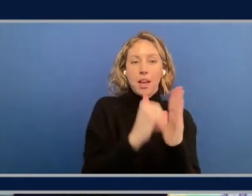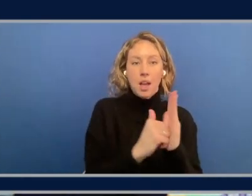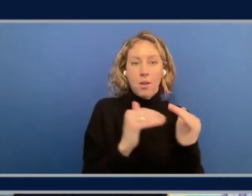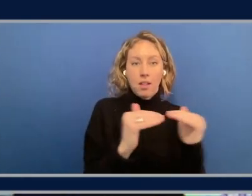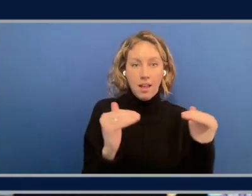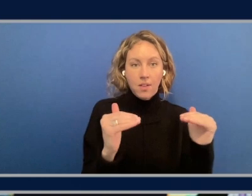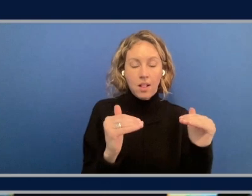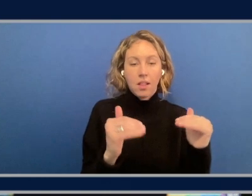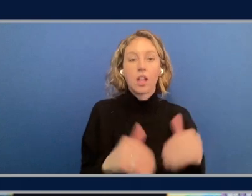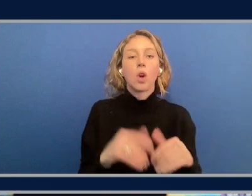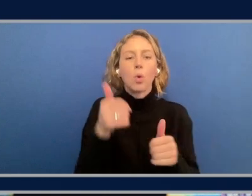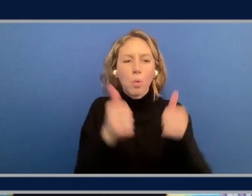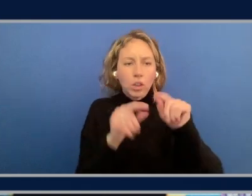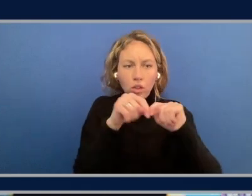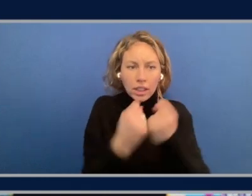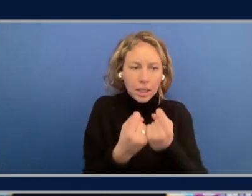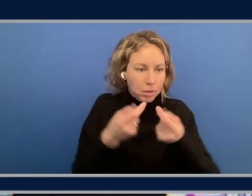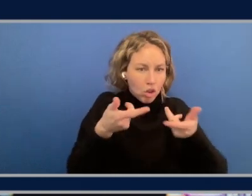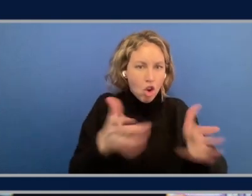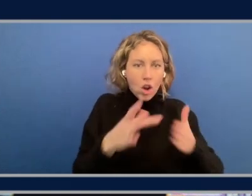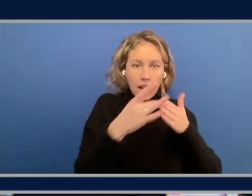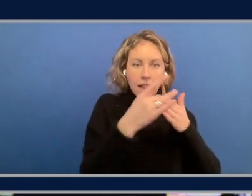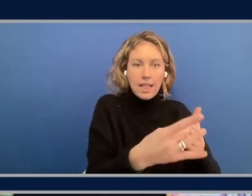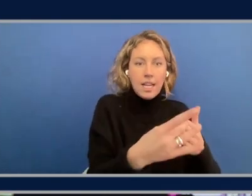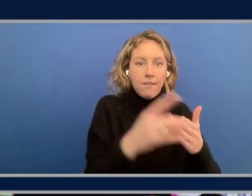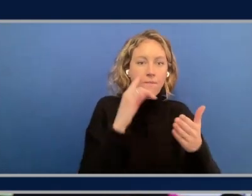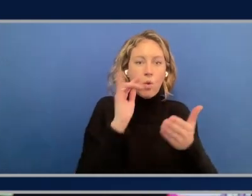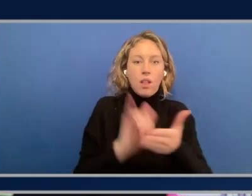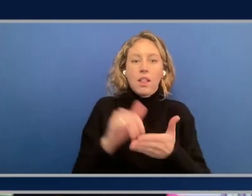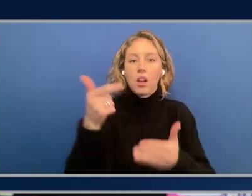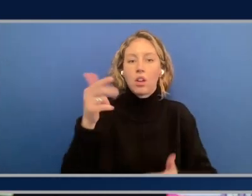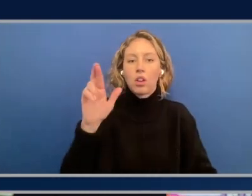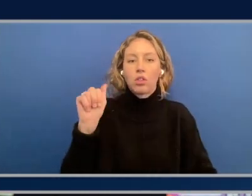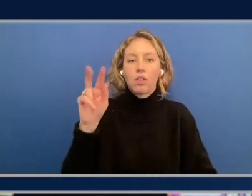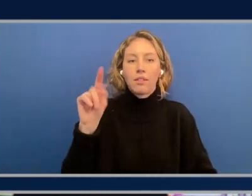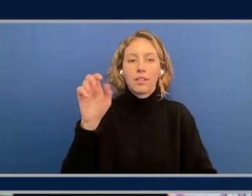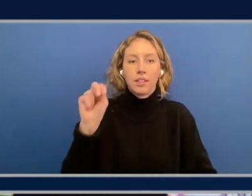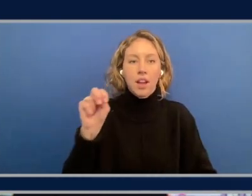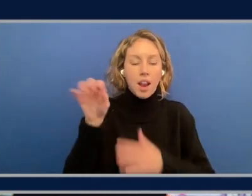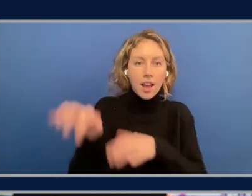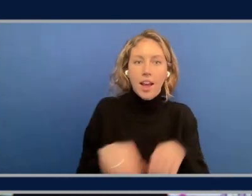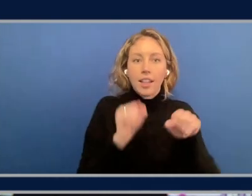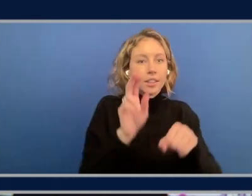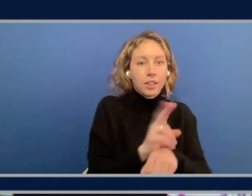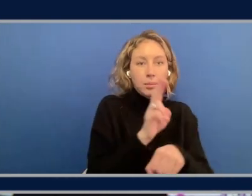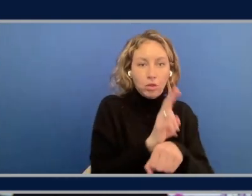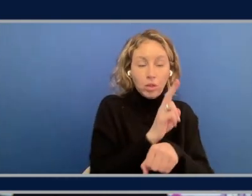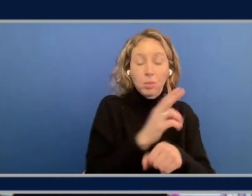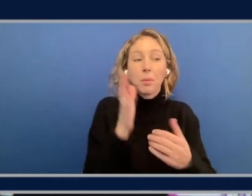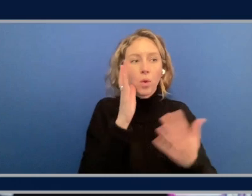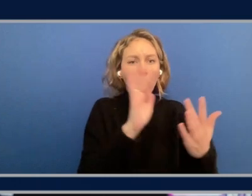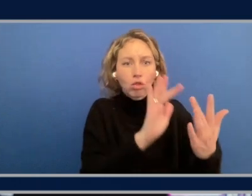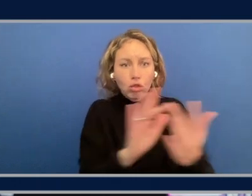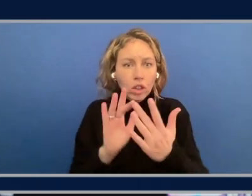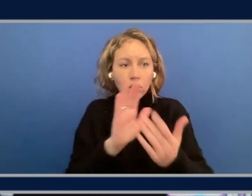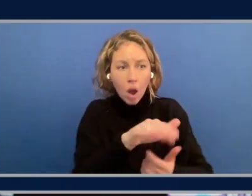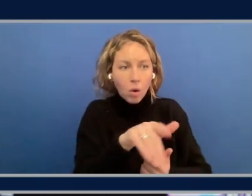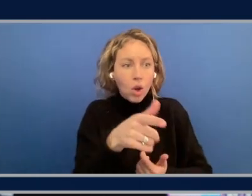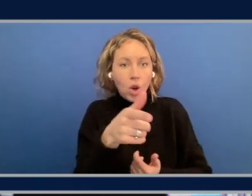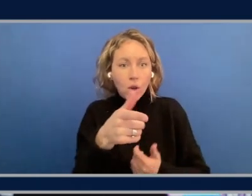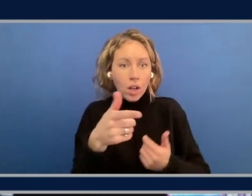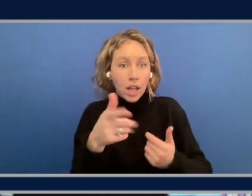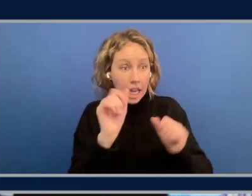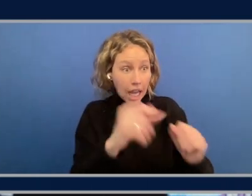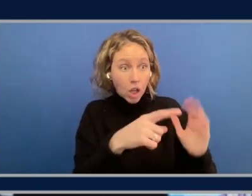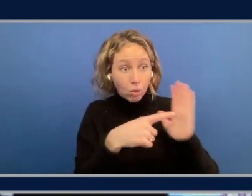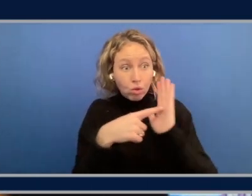see which teams are already leading in that Graviton adoption. So maybe you can reach out to them, ask them, can you